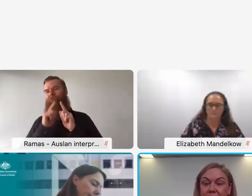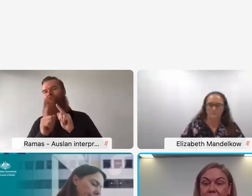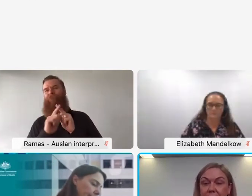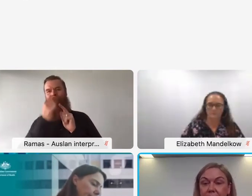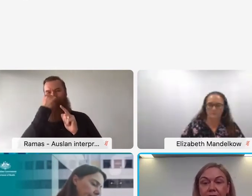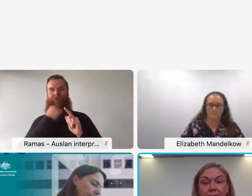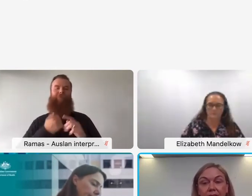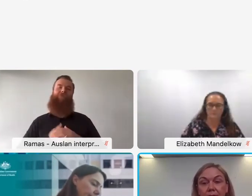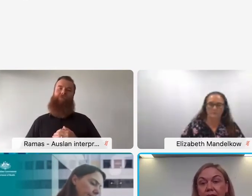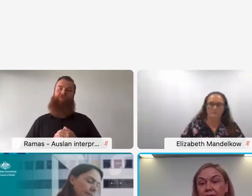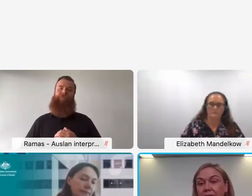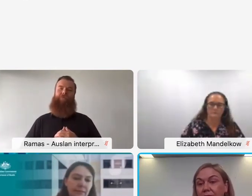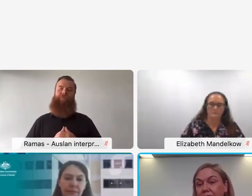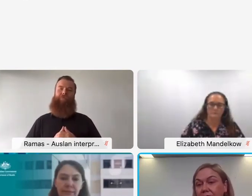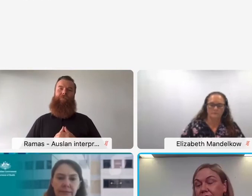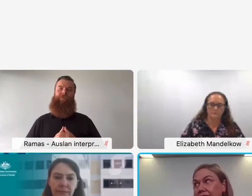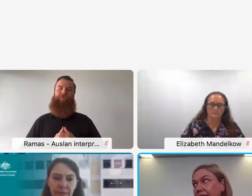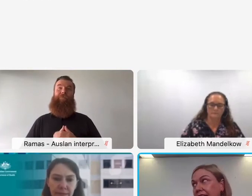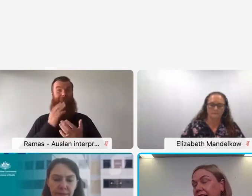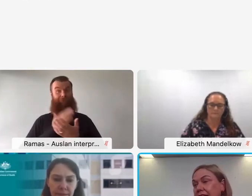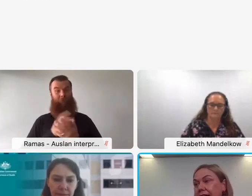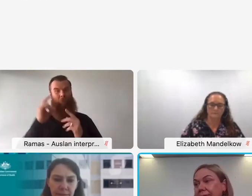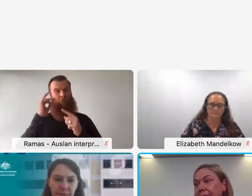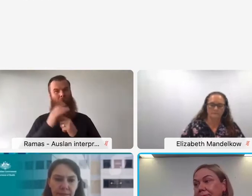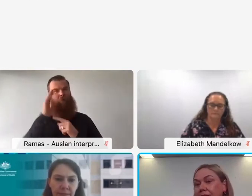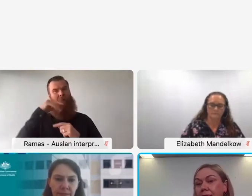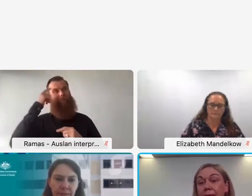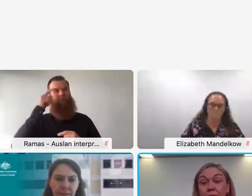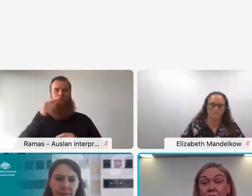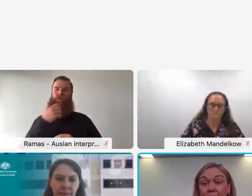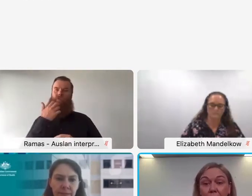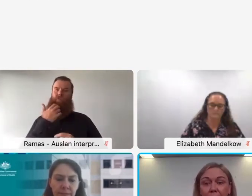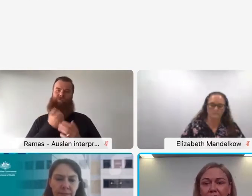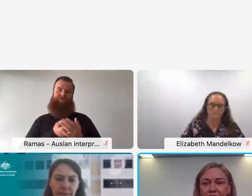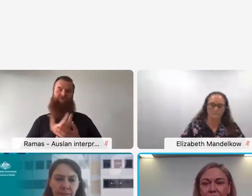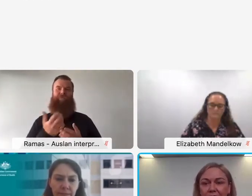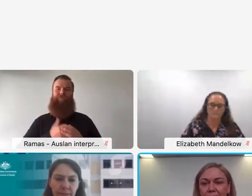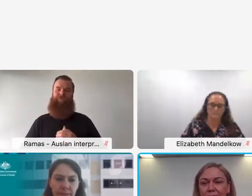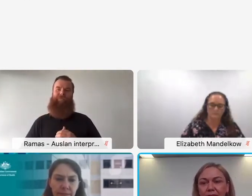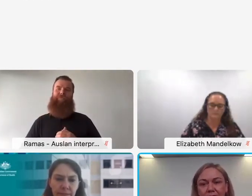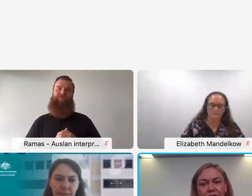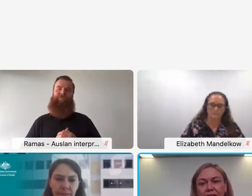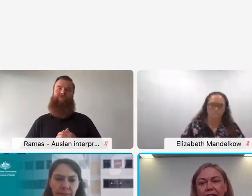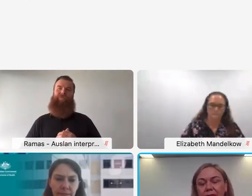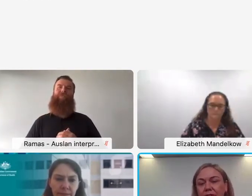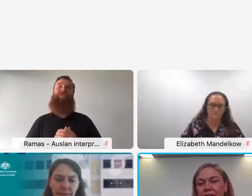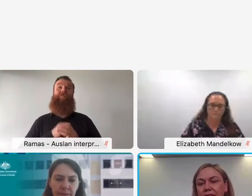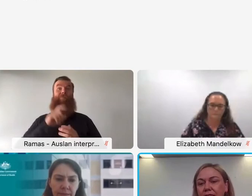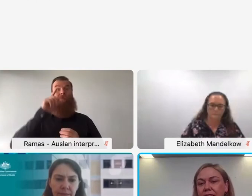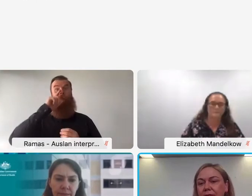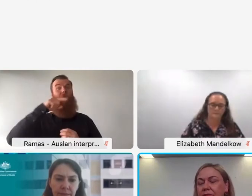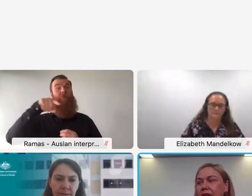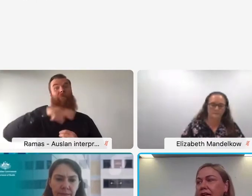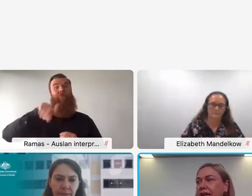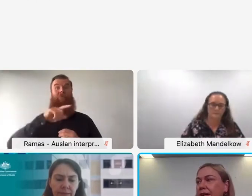costs are considered. It's something that we look at really closely. People are willing to share because they're trying to keep their costs